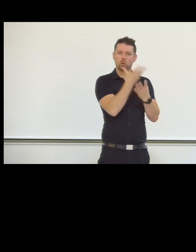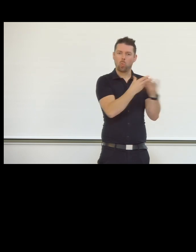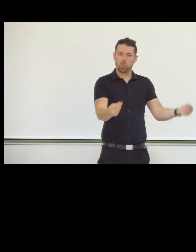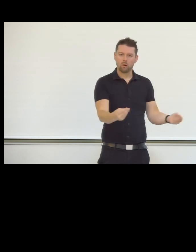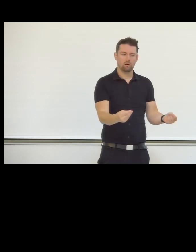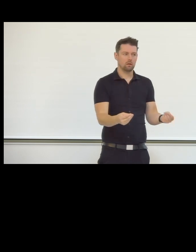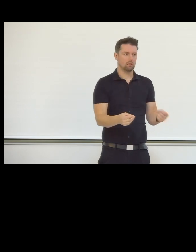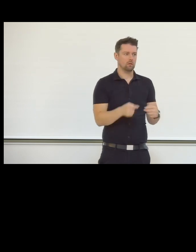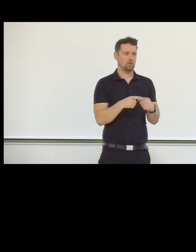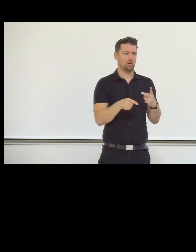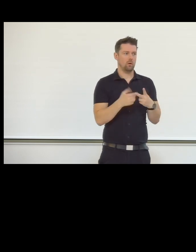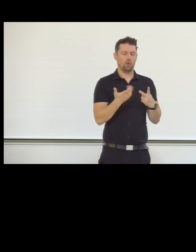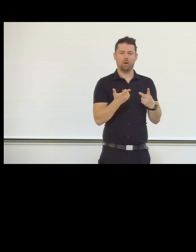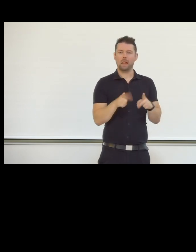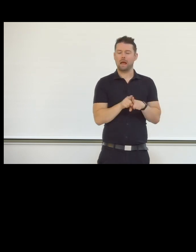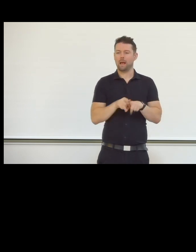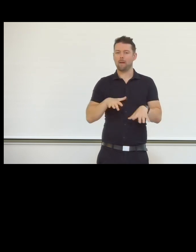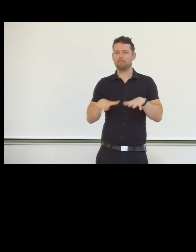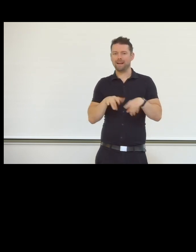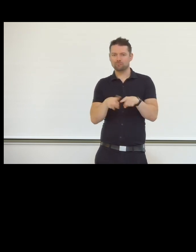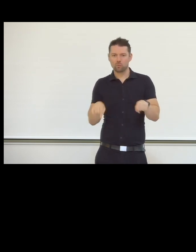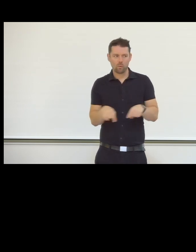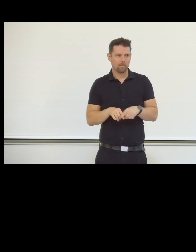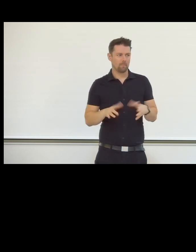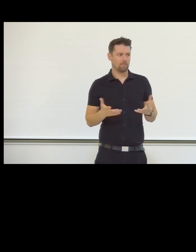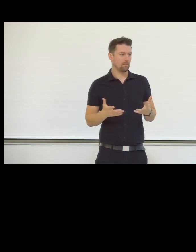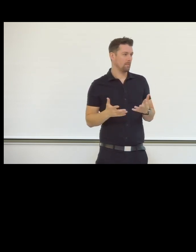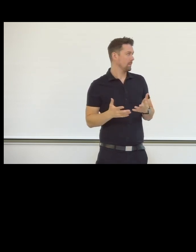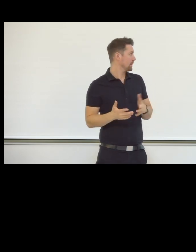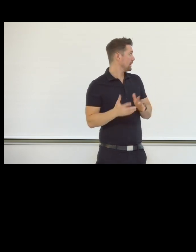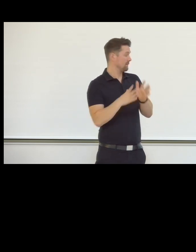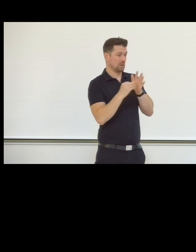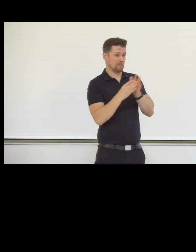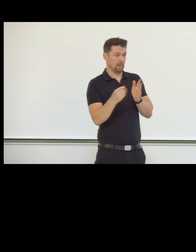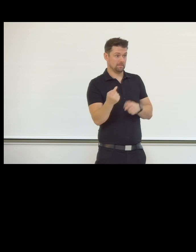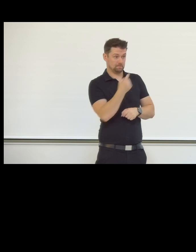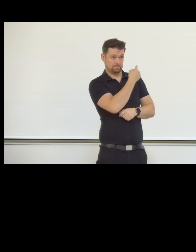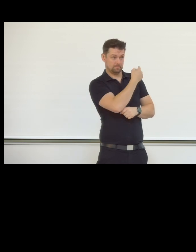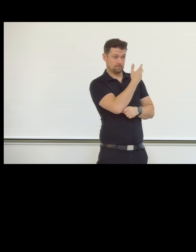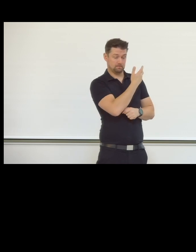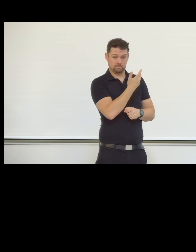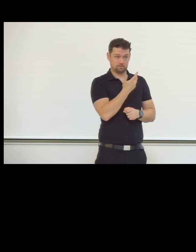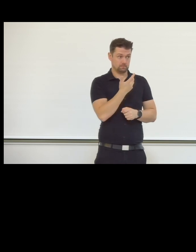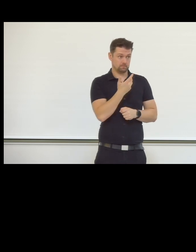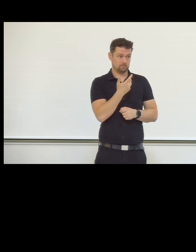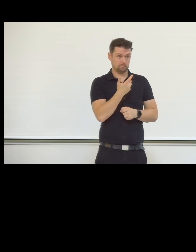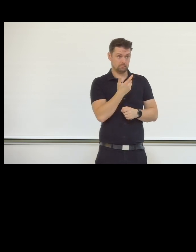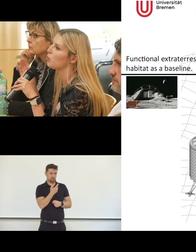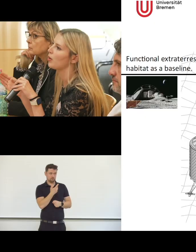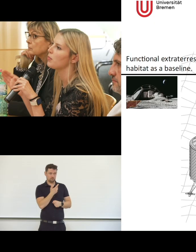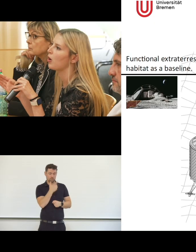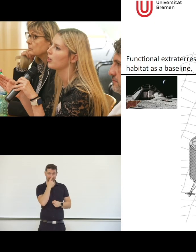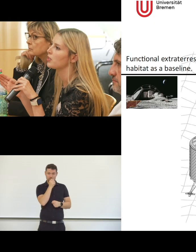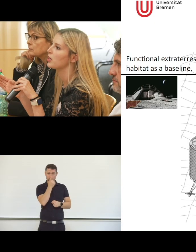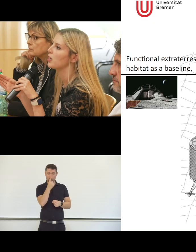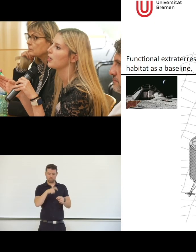make like a panic room? What are the plans on this? For example, here, if I look at this, is it possible to disconnect like